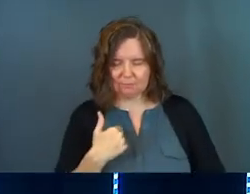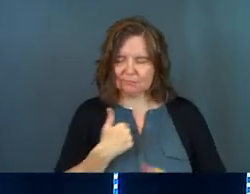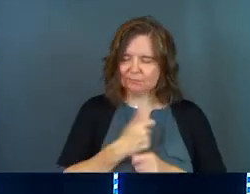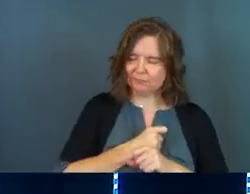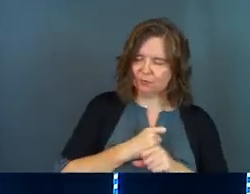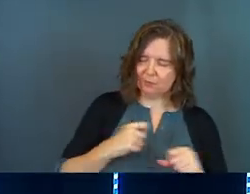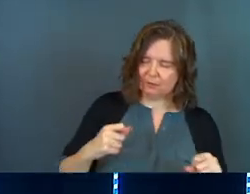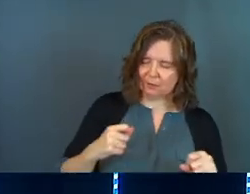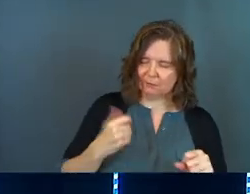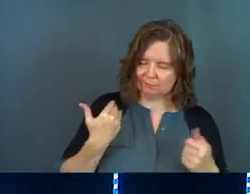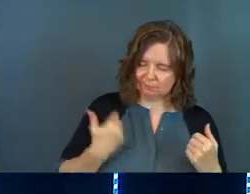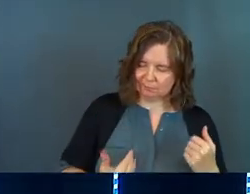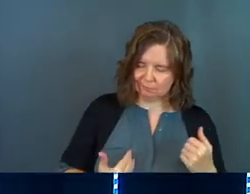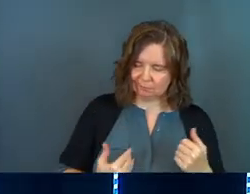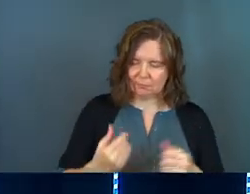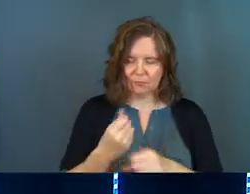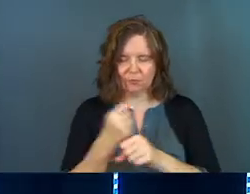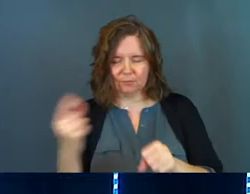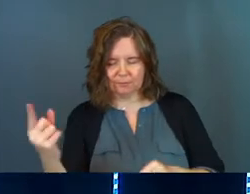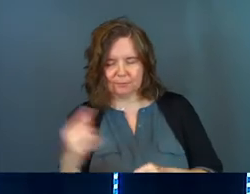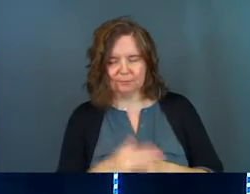So many of these things,